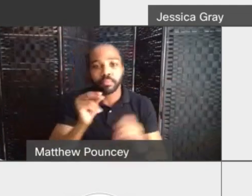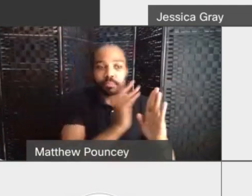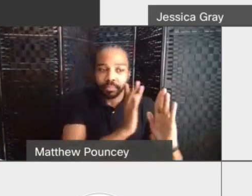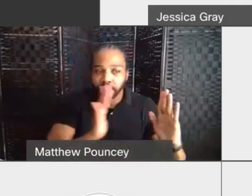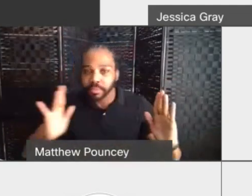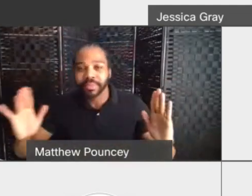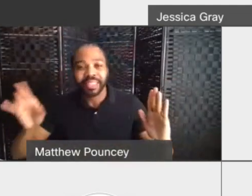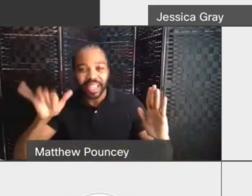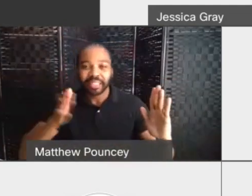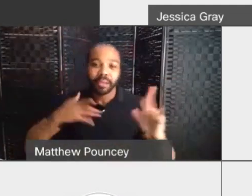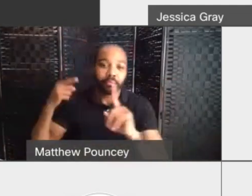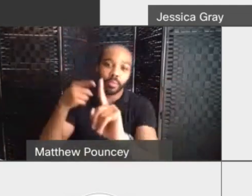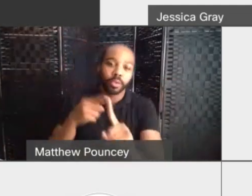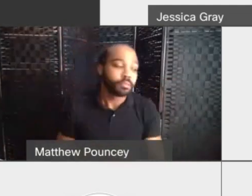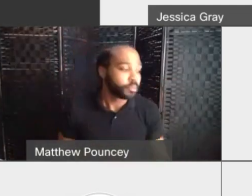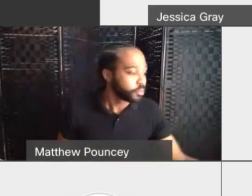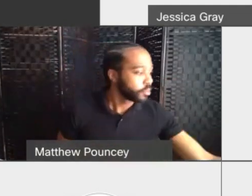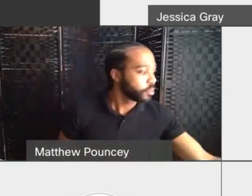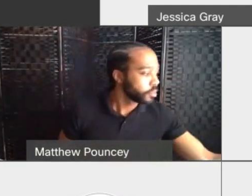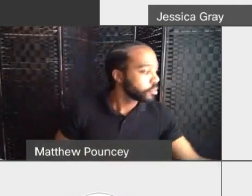thing. Thank you.